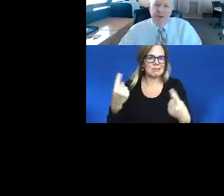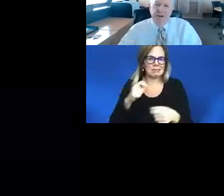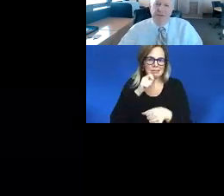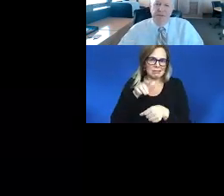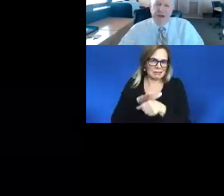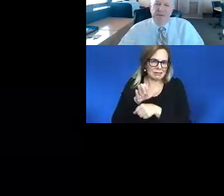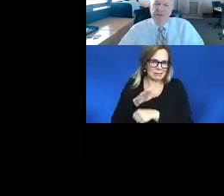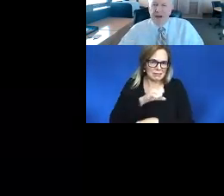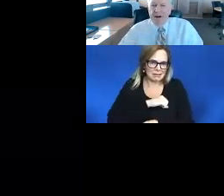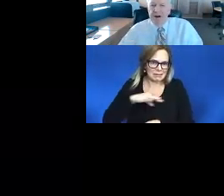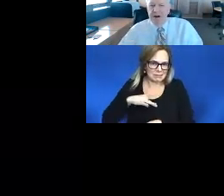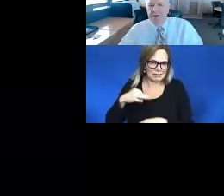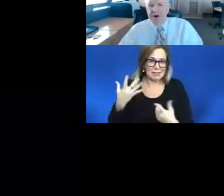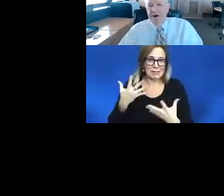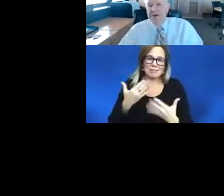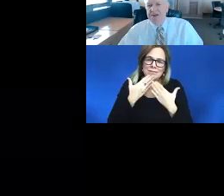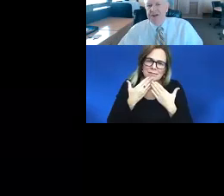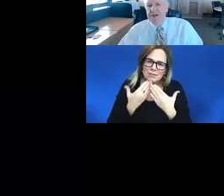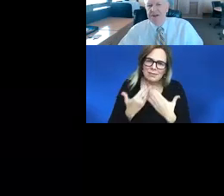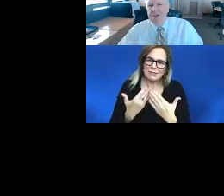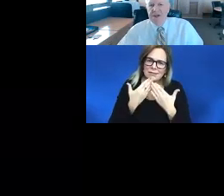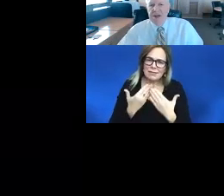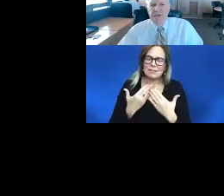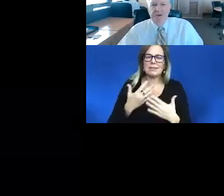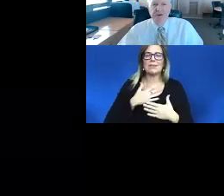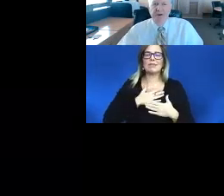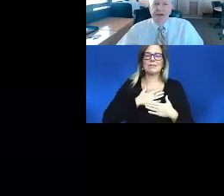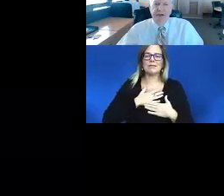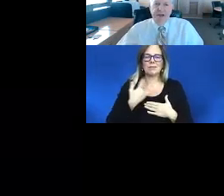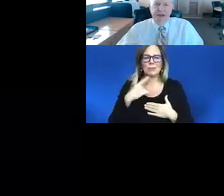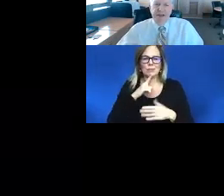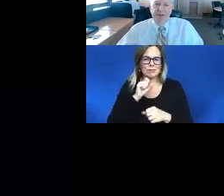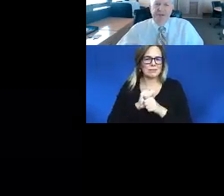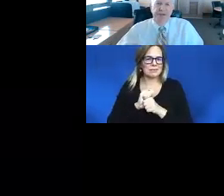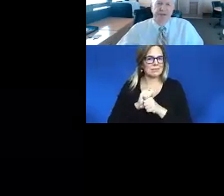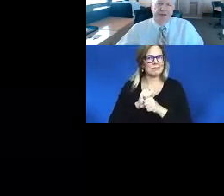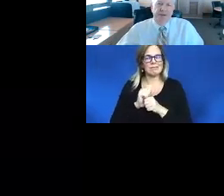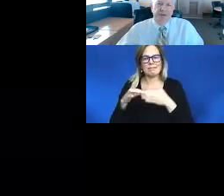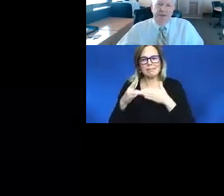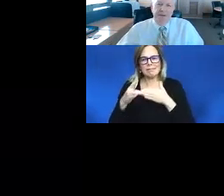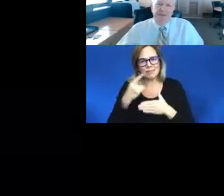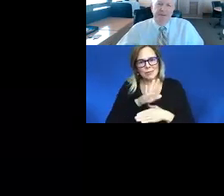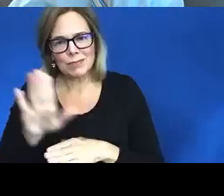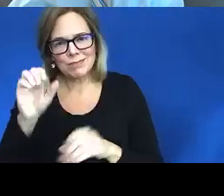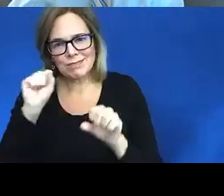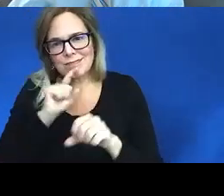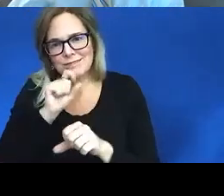thank you from the bottom of my heart and all of our hearts as leaders for your exceptional